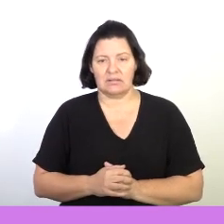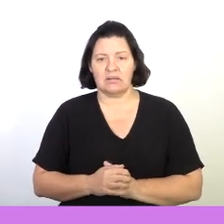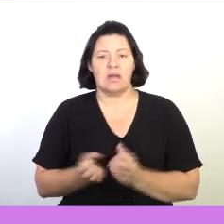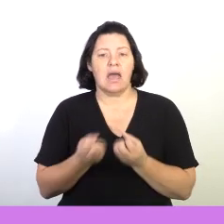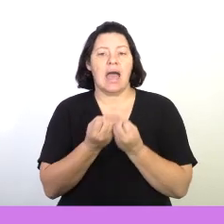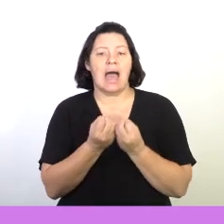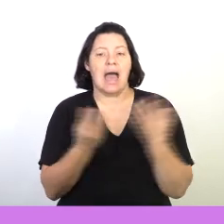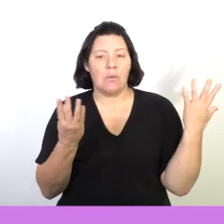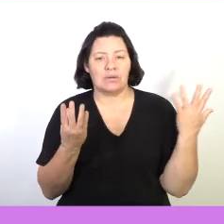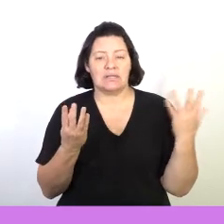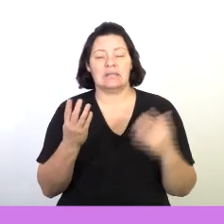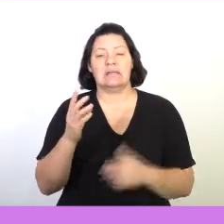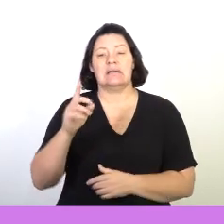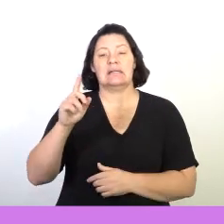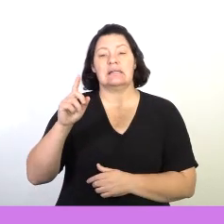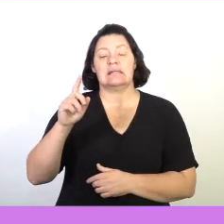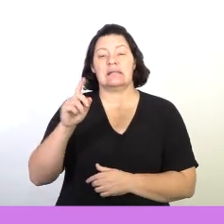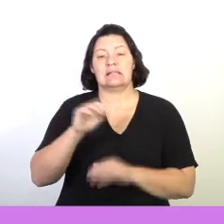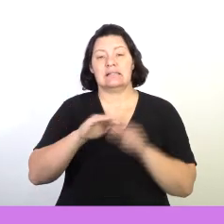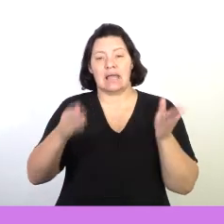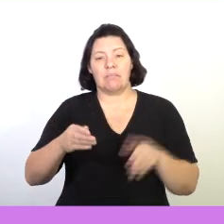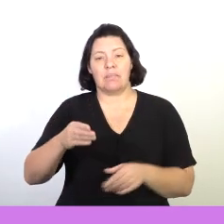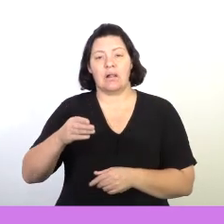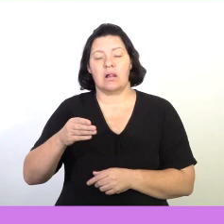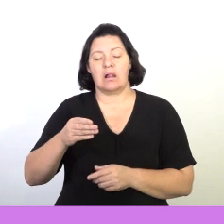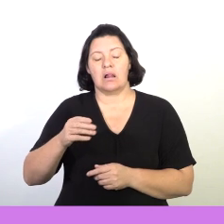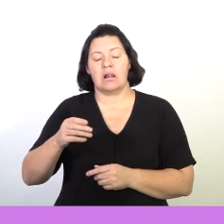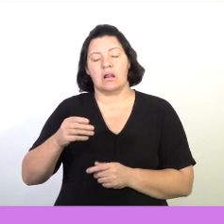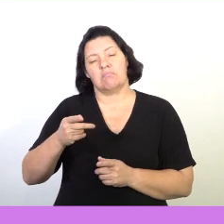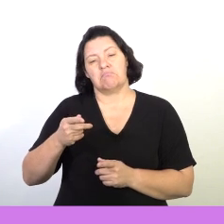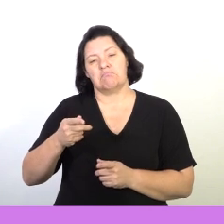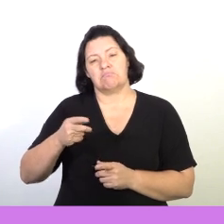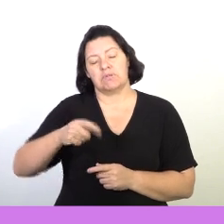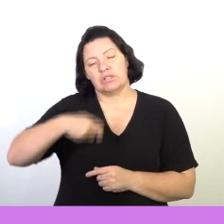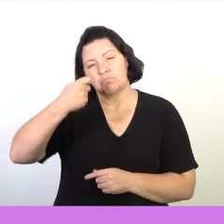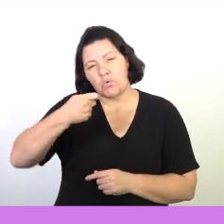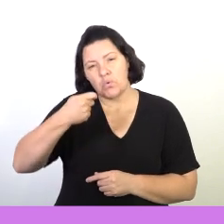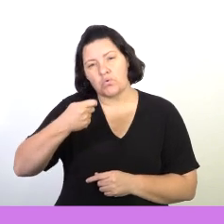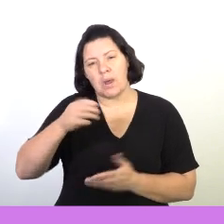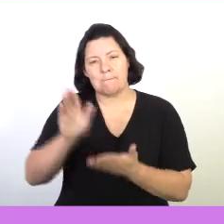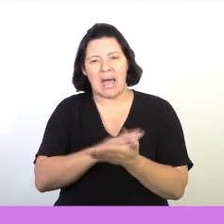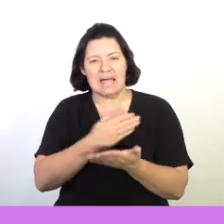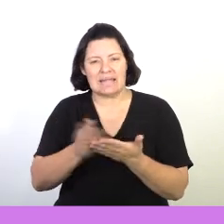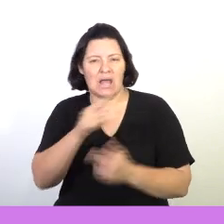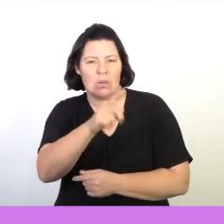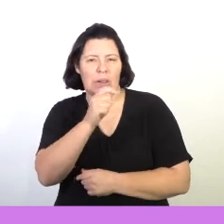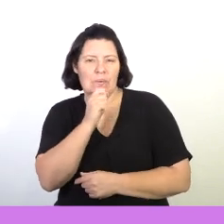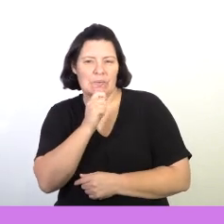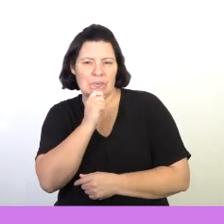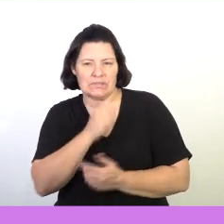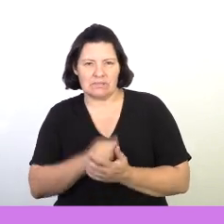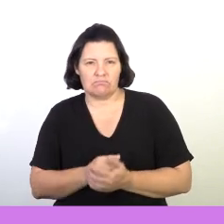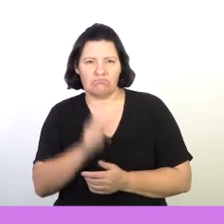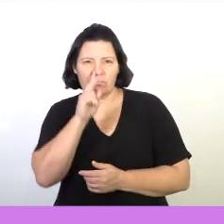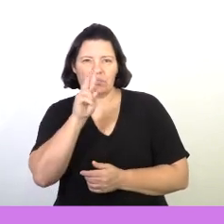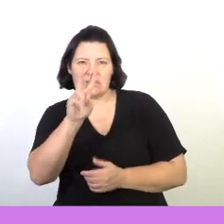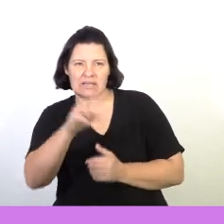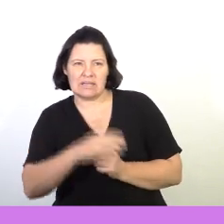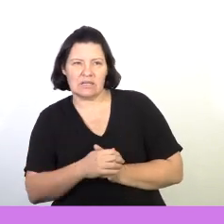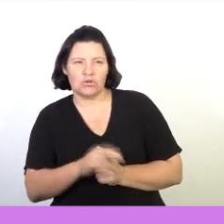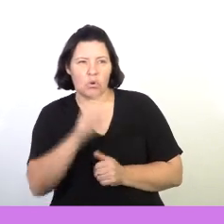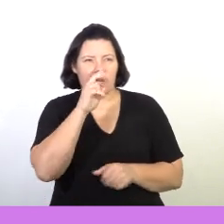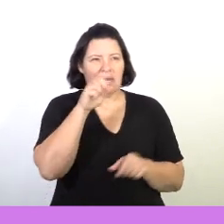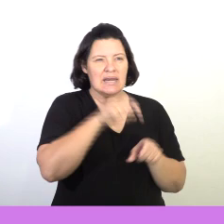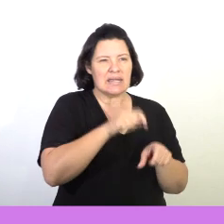question. How many tablespoons of butter will she use for her recipe? Let's look at the amount